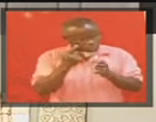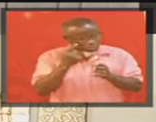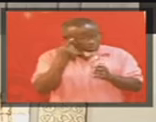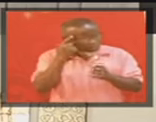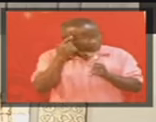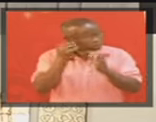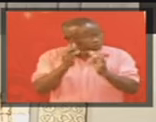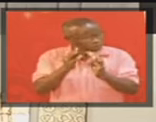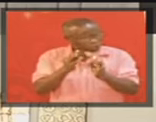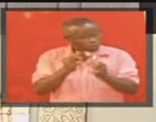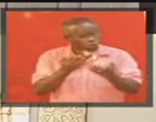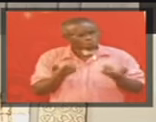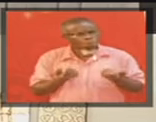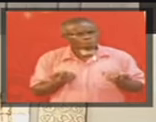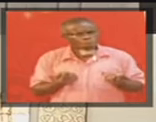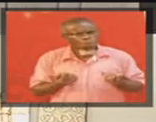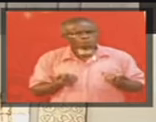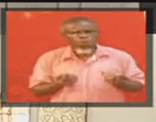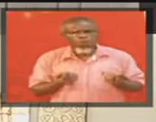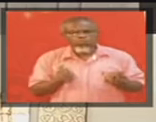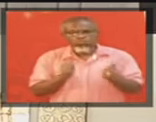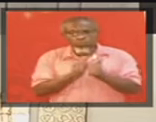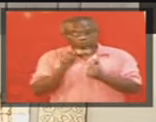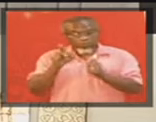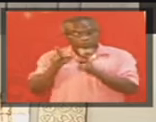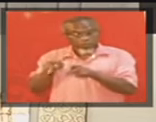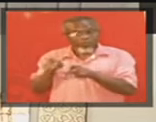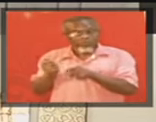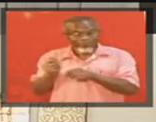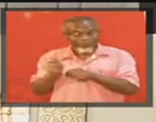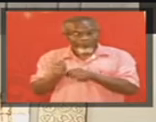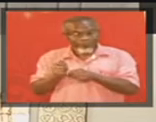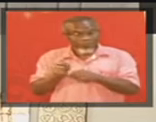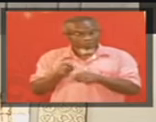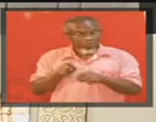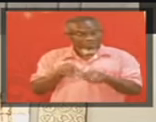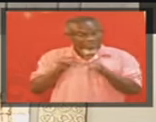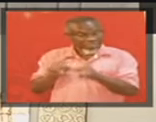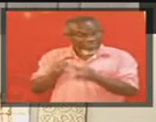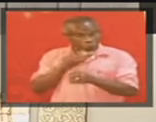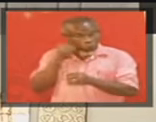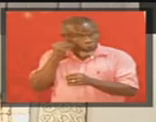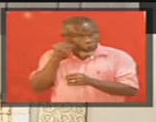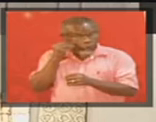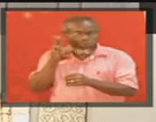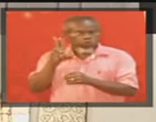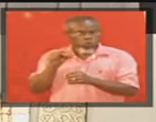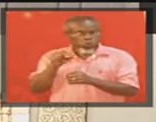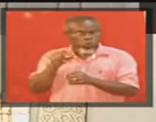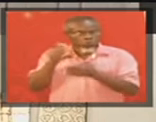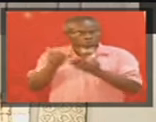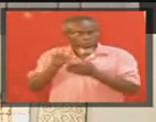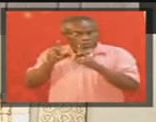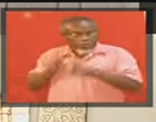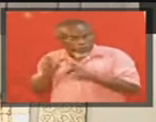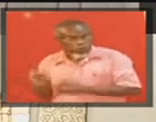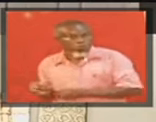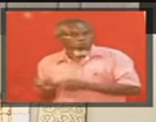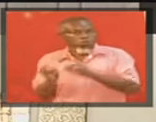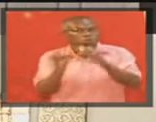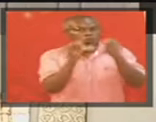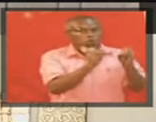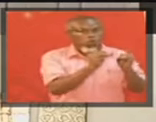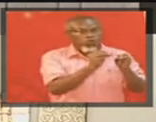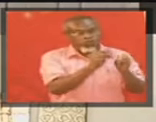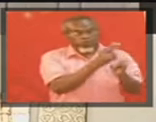what to do with this particular client. That is not someone who we can just follow up at home anymore, but that individual may actually need to